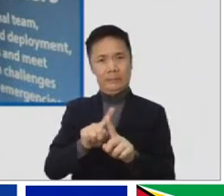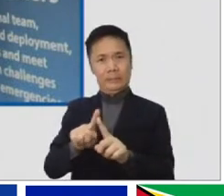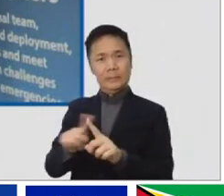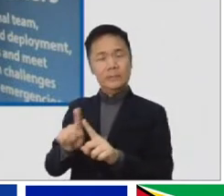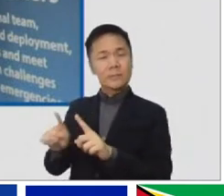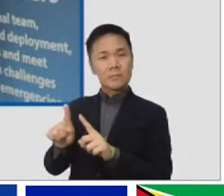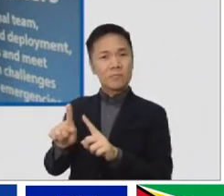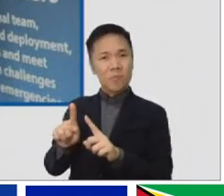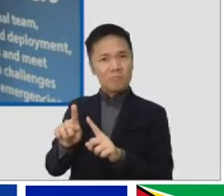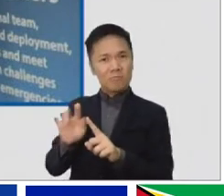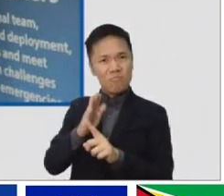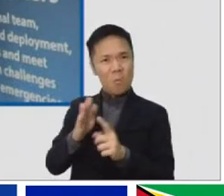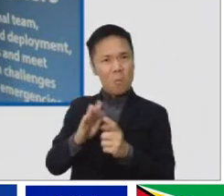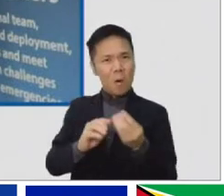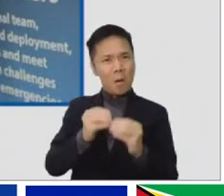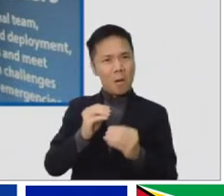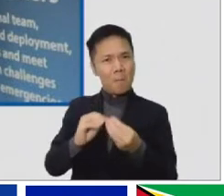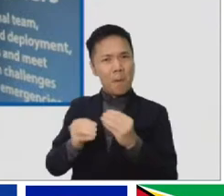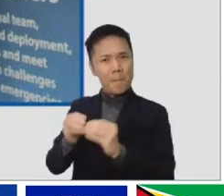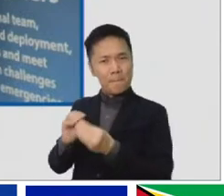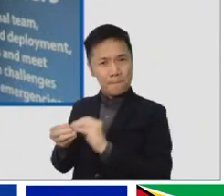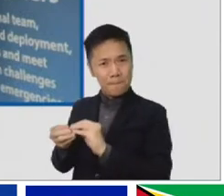the different